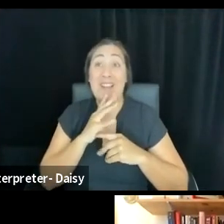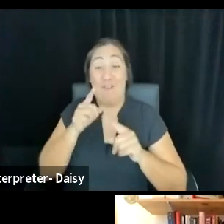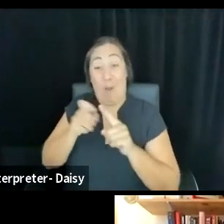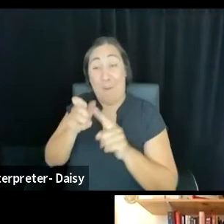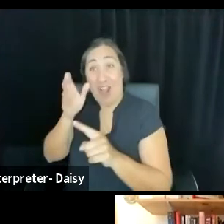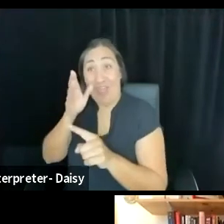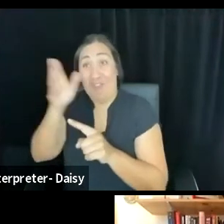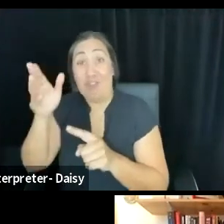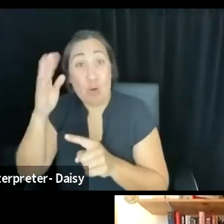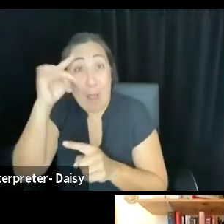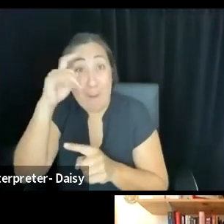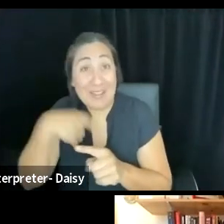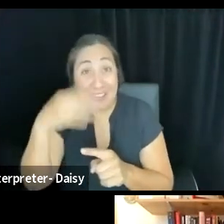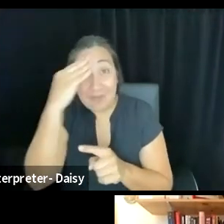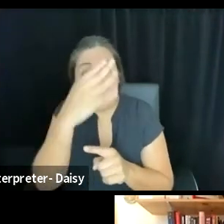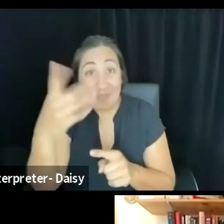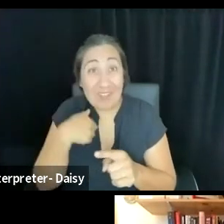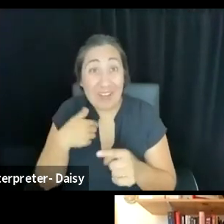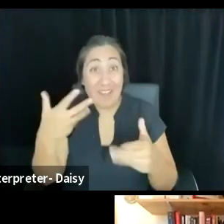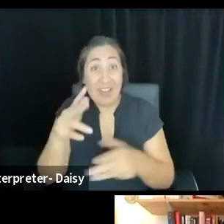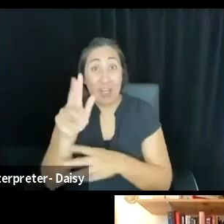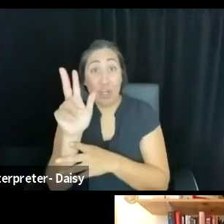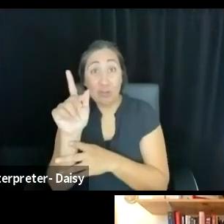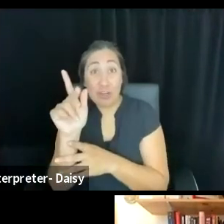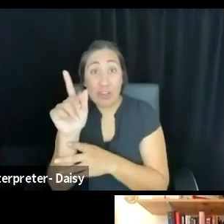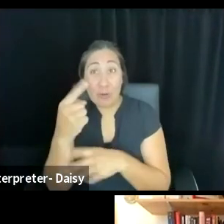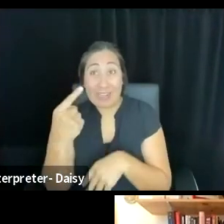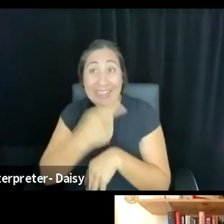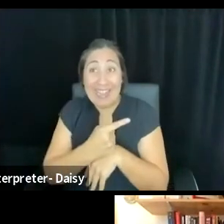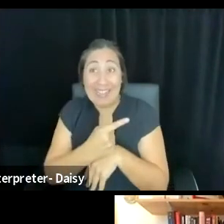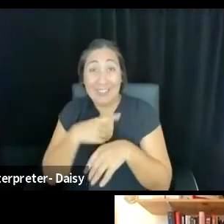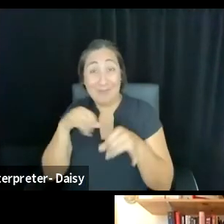strong concern around being around folks, both